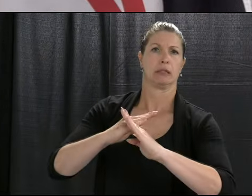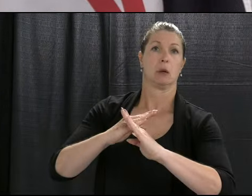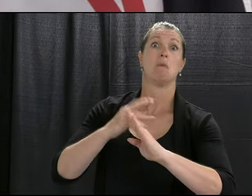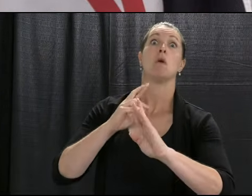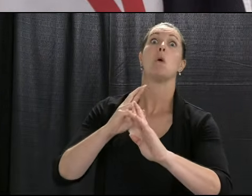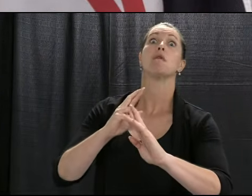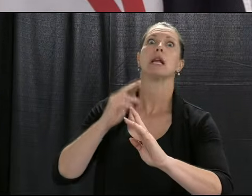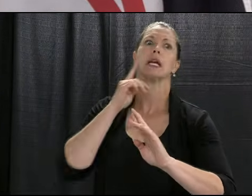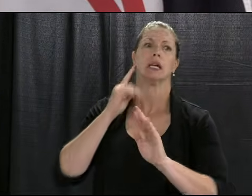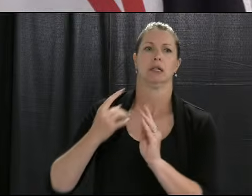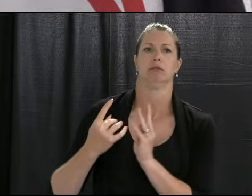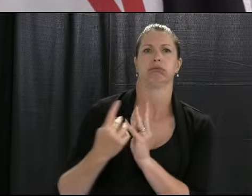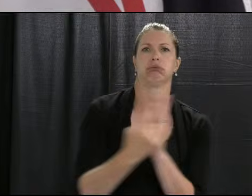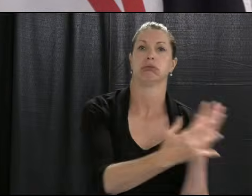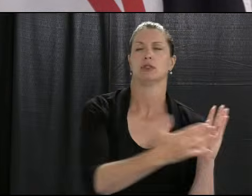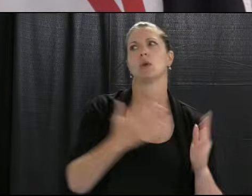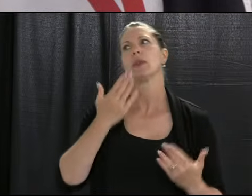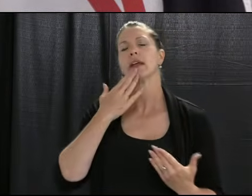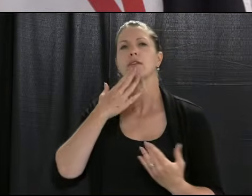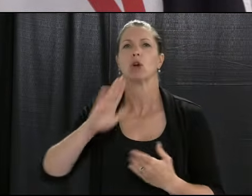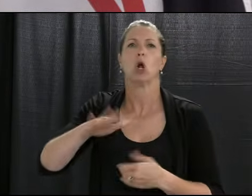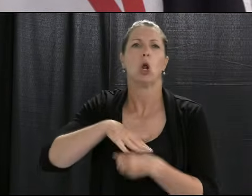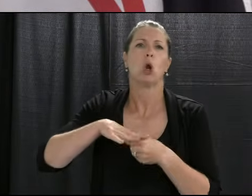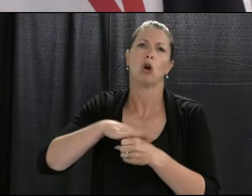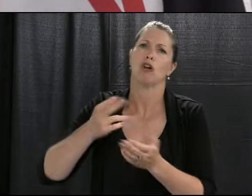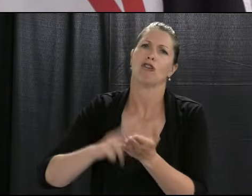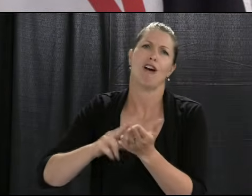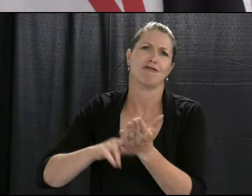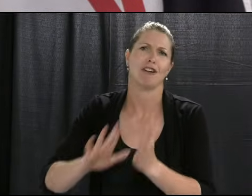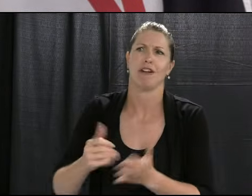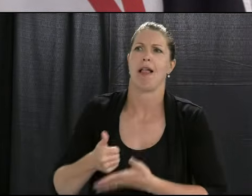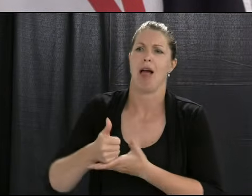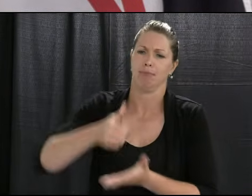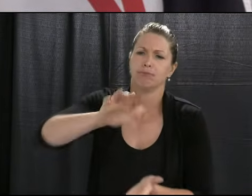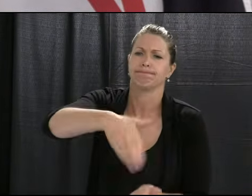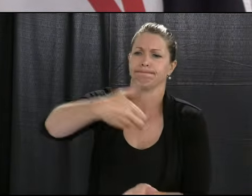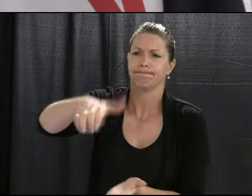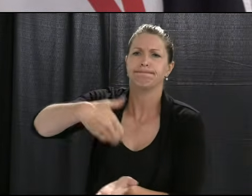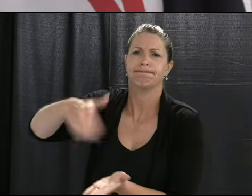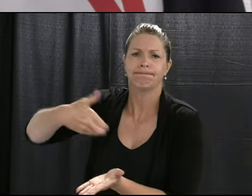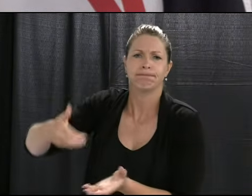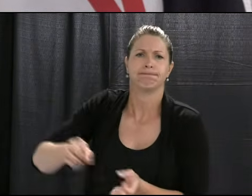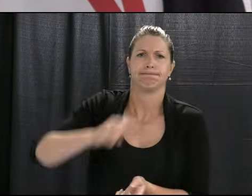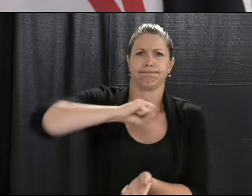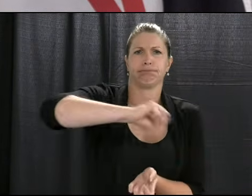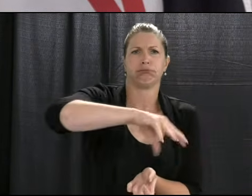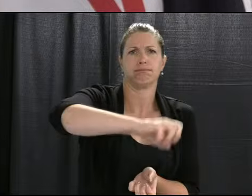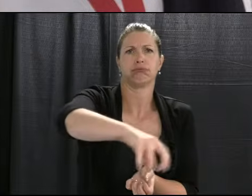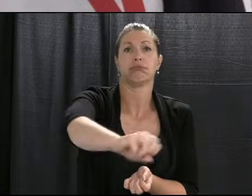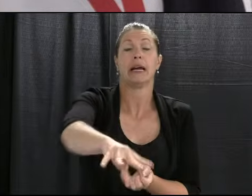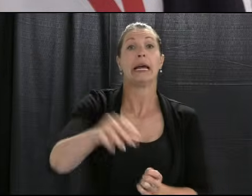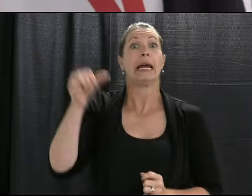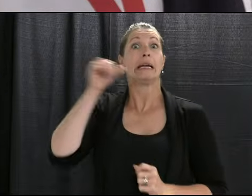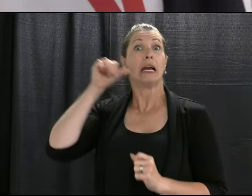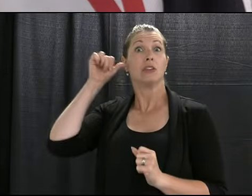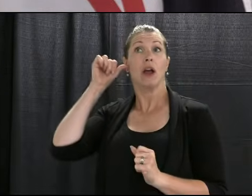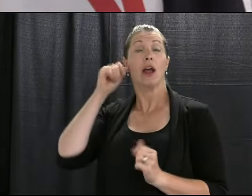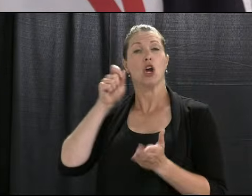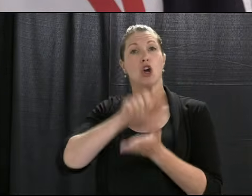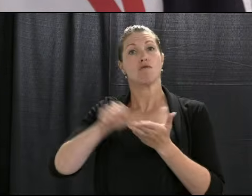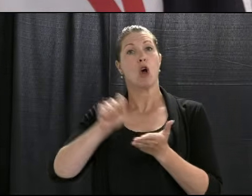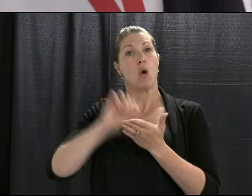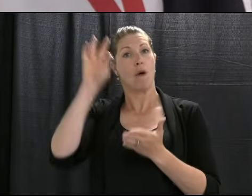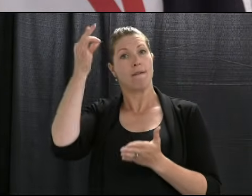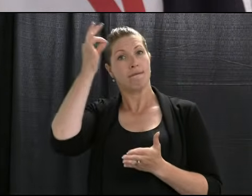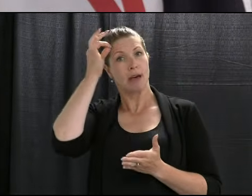prevent the fire from moving. So thanks for their efforts as well. Yesterday, we wrote the Federal Minister of Emergency Management